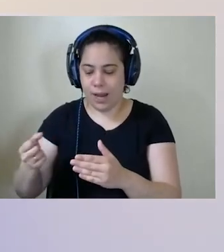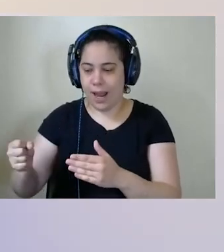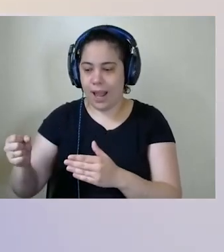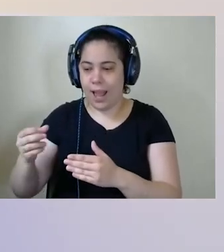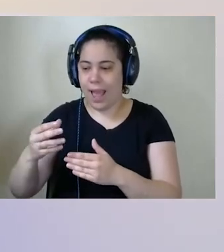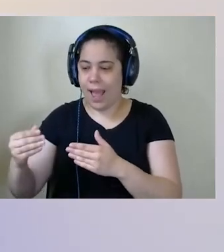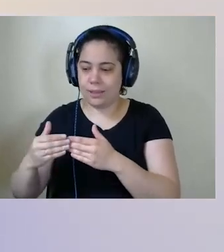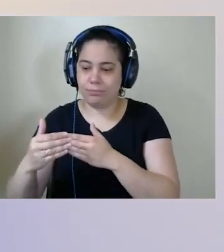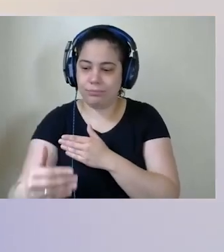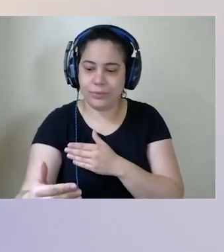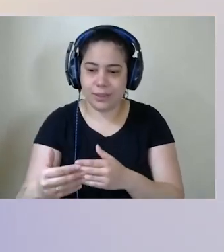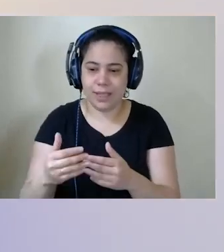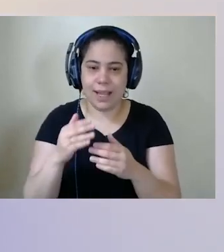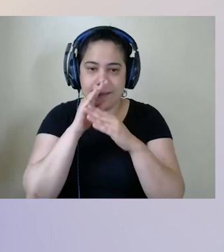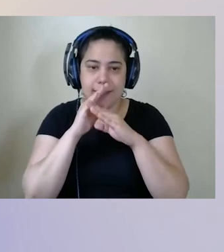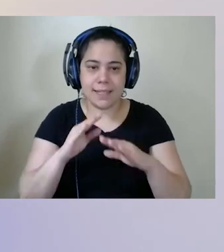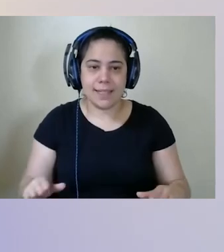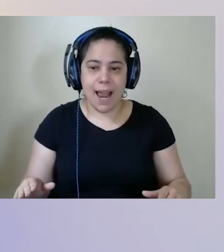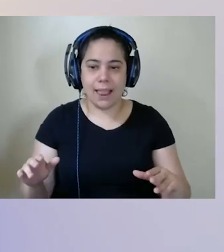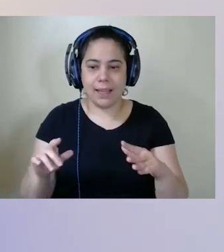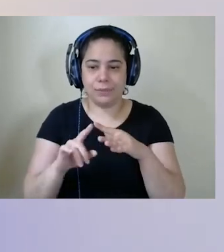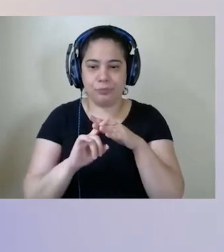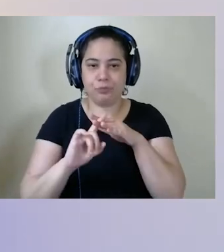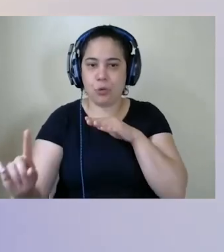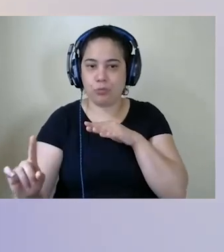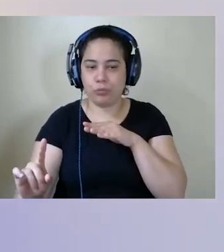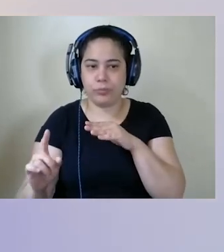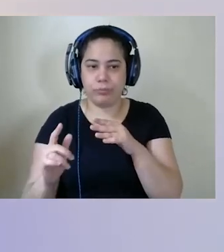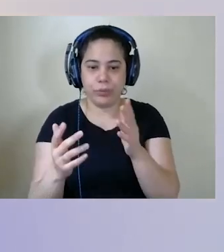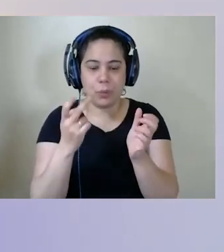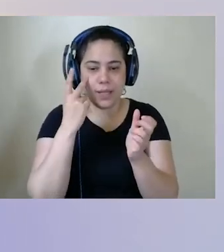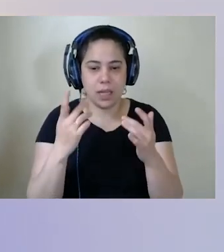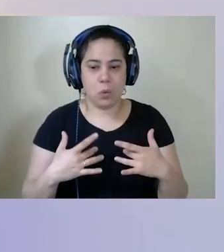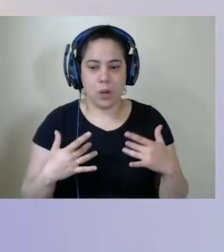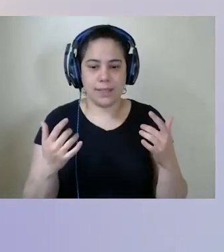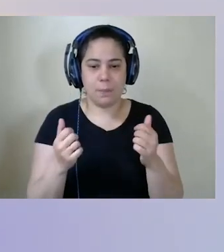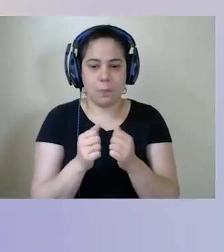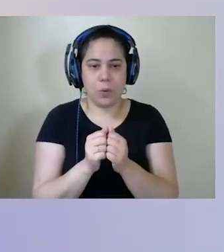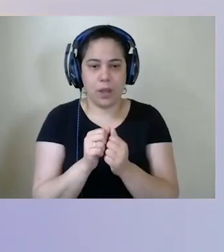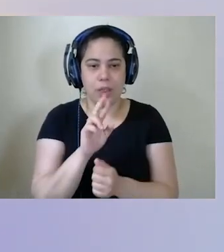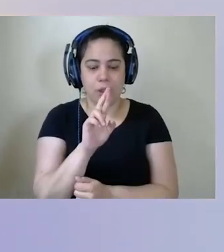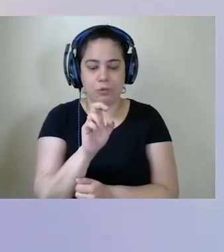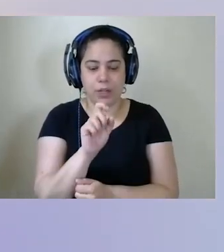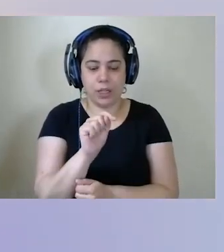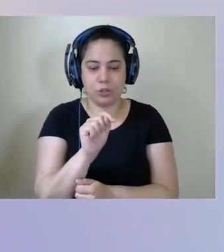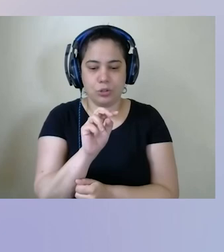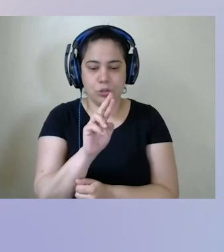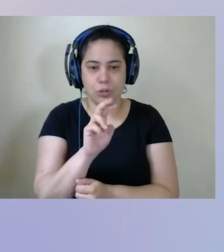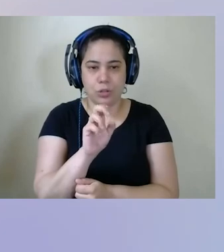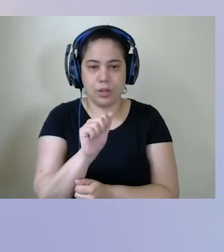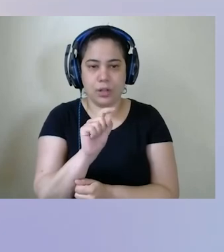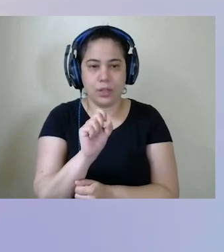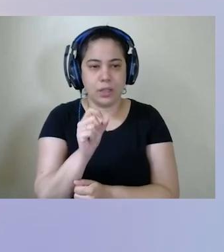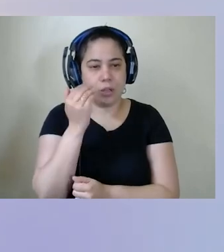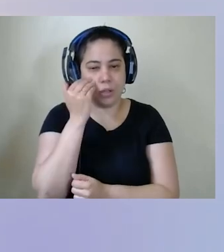retreats, because I wanted to see if we could discern what would happen with retreats. And this is where you can go